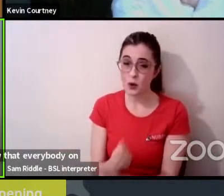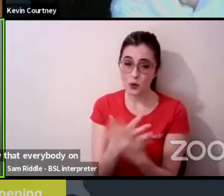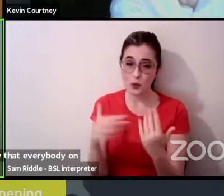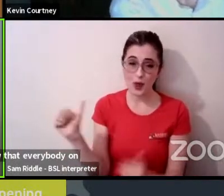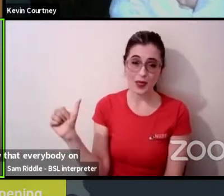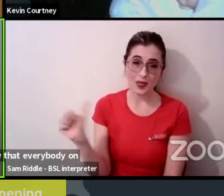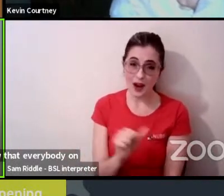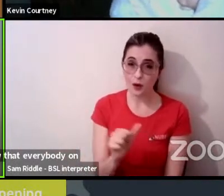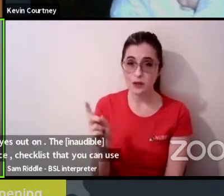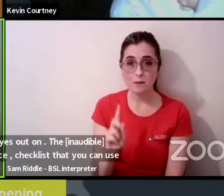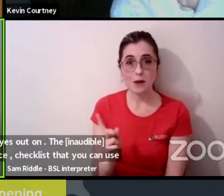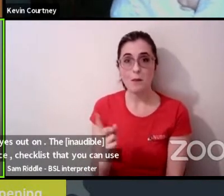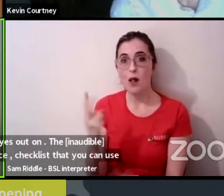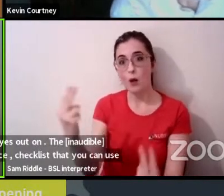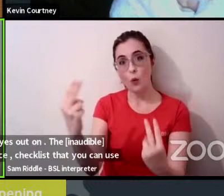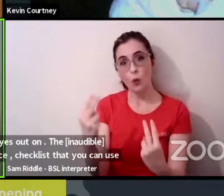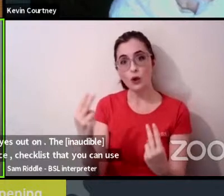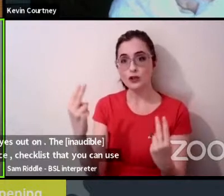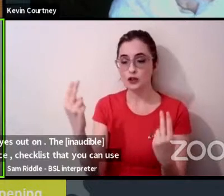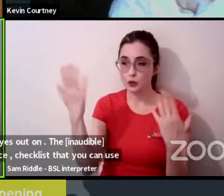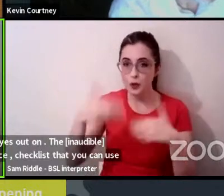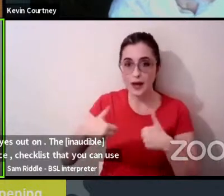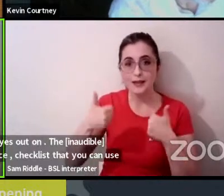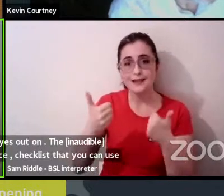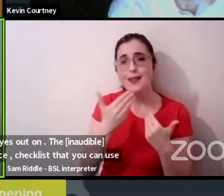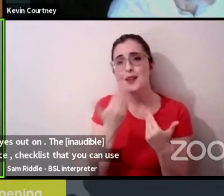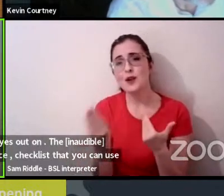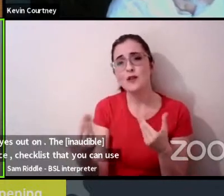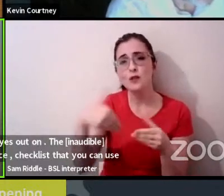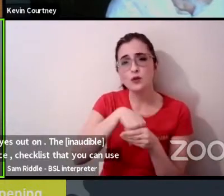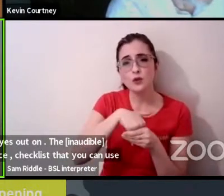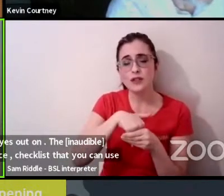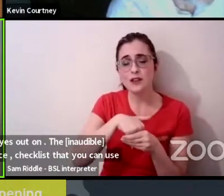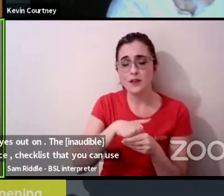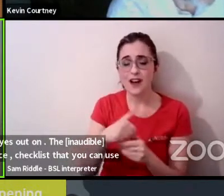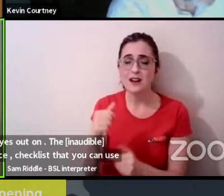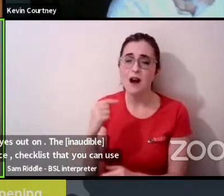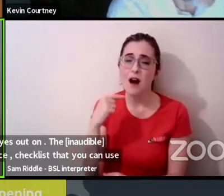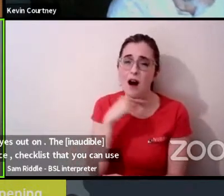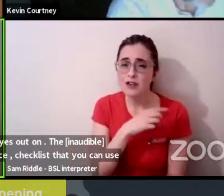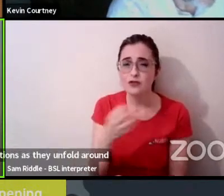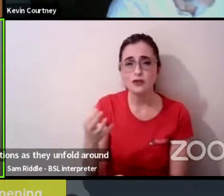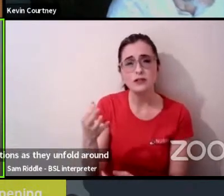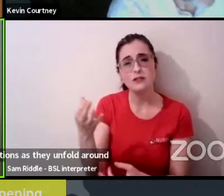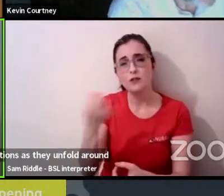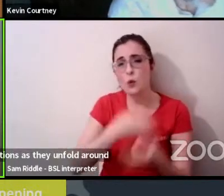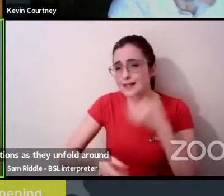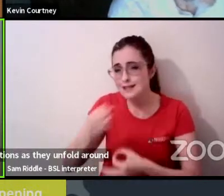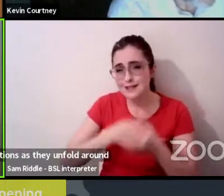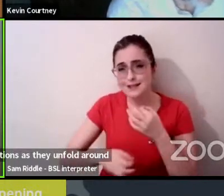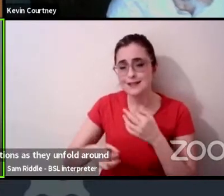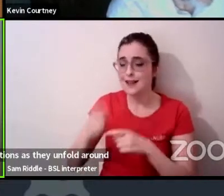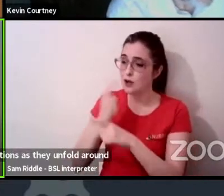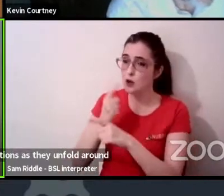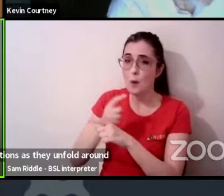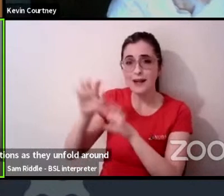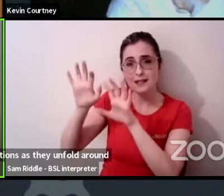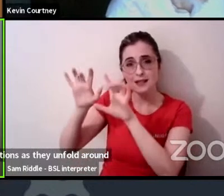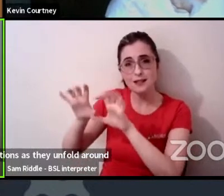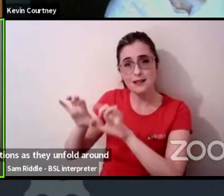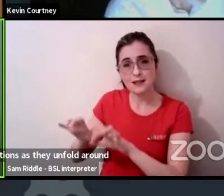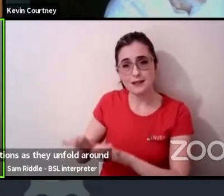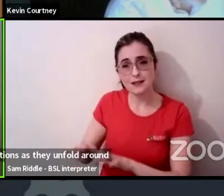on the call tonight. Thank you for joining us. We had hundreds of questions and lots of comments in the chat. We'll be looking back through that